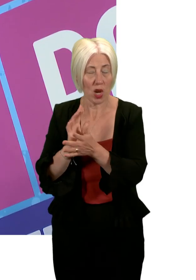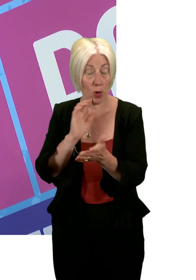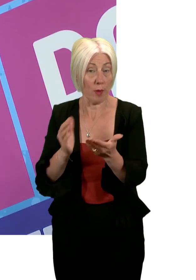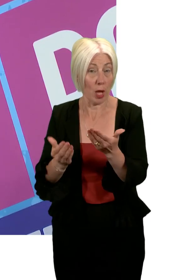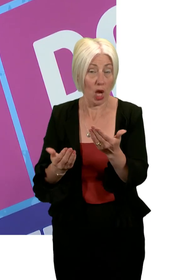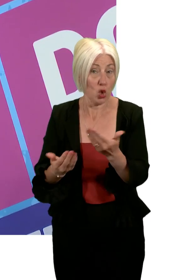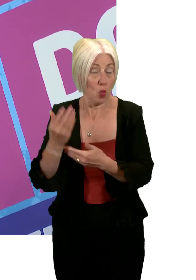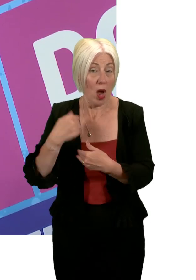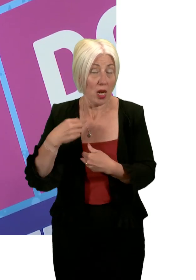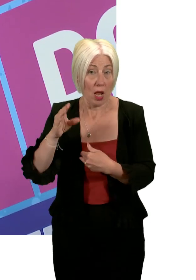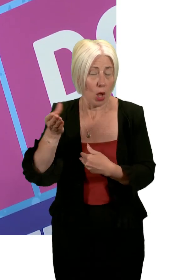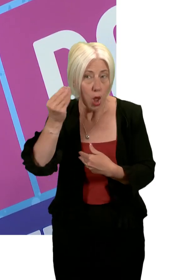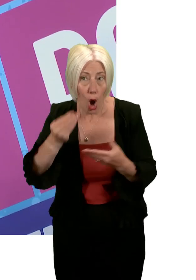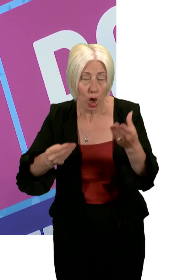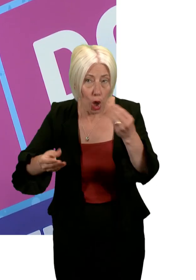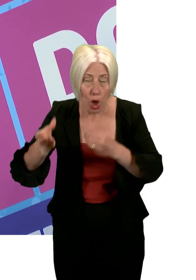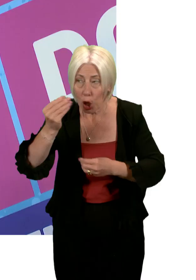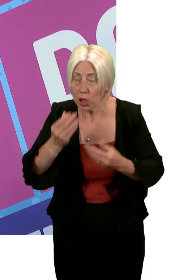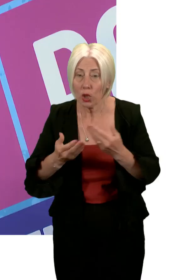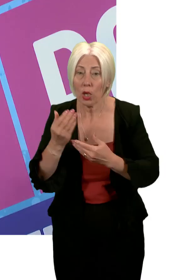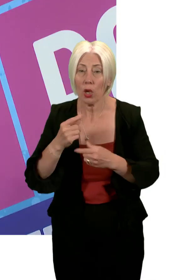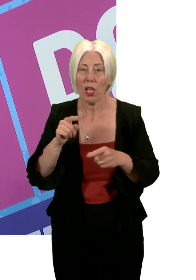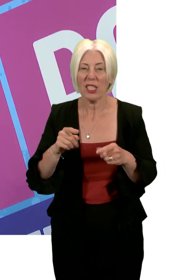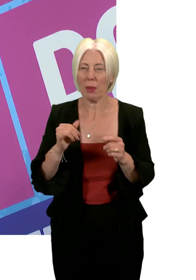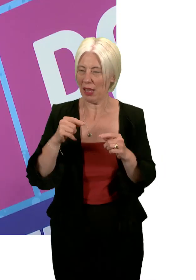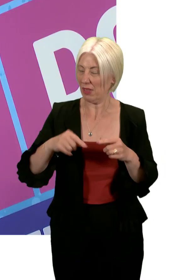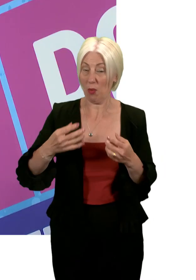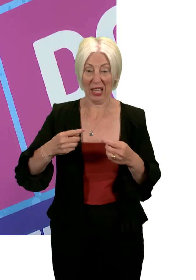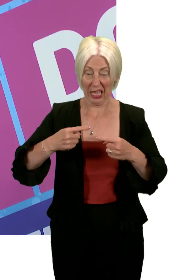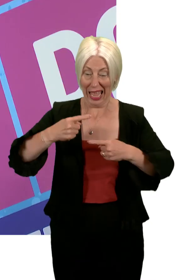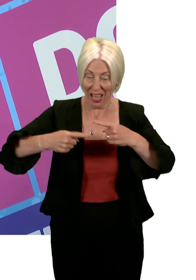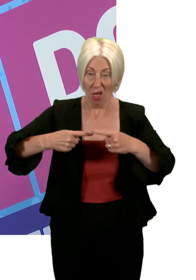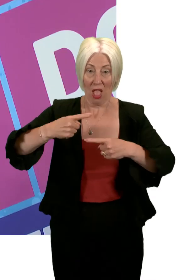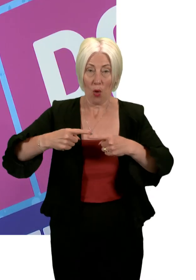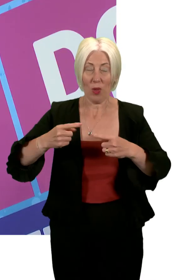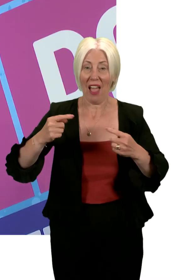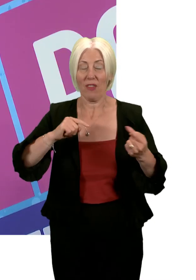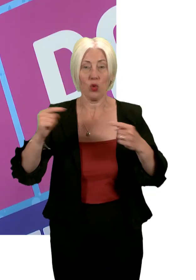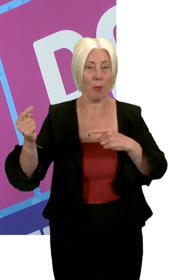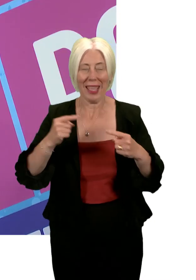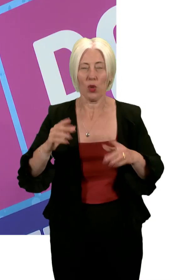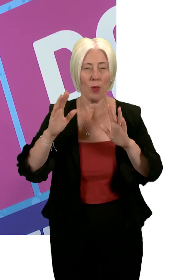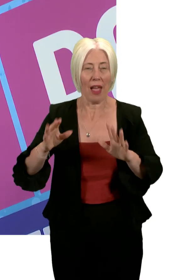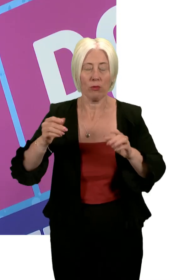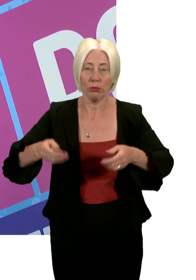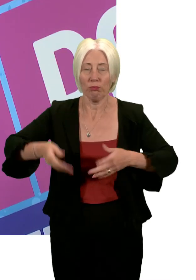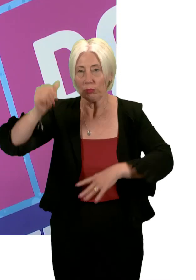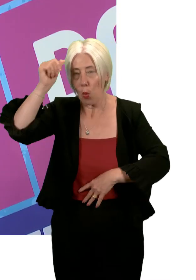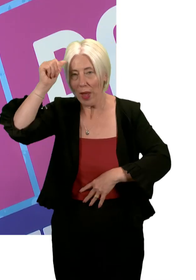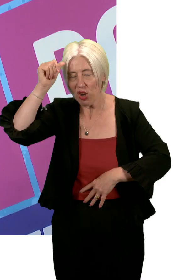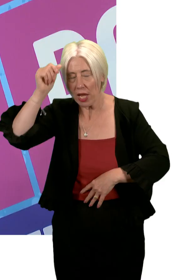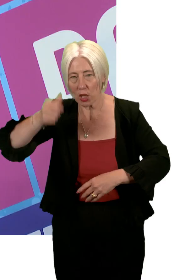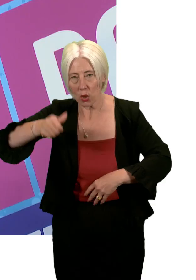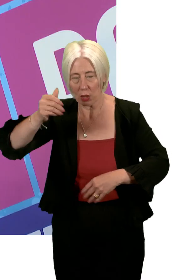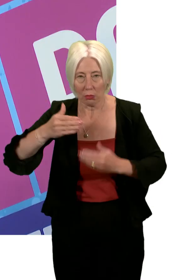And so there's every year we have almost an annual debate now, I think, about raising awareness, and online is